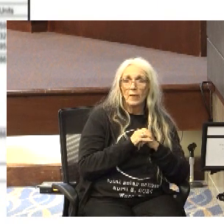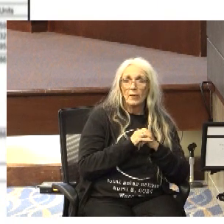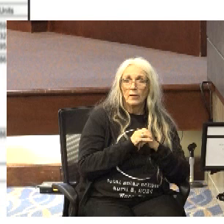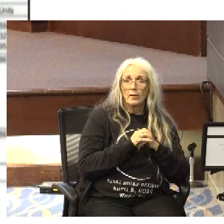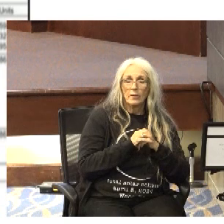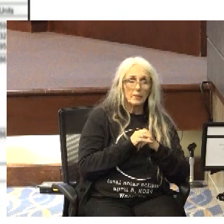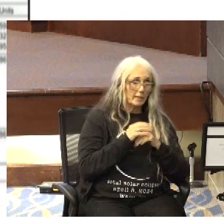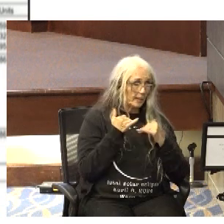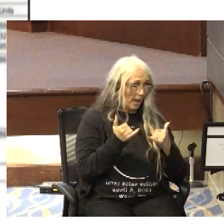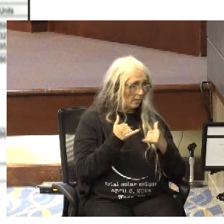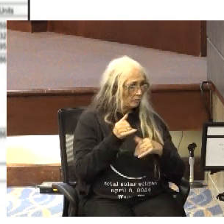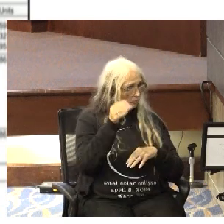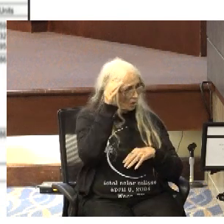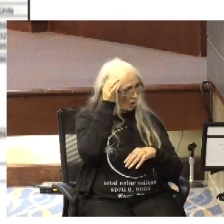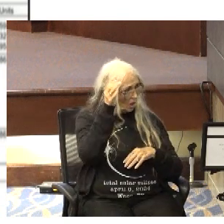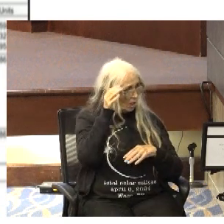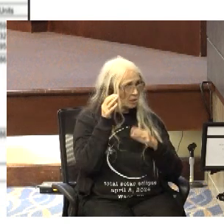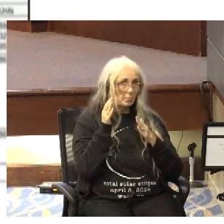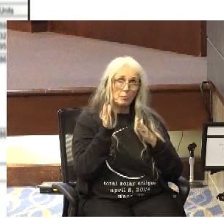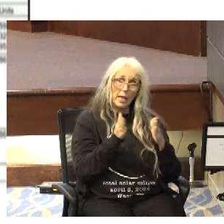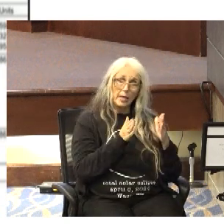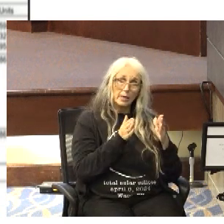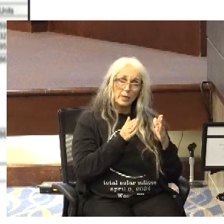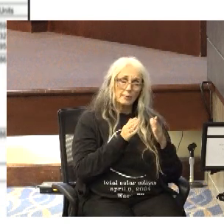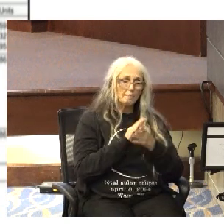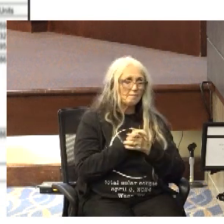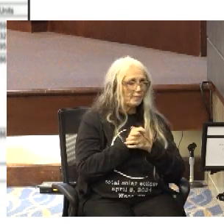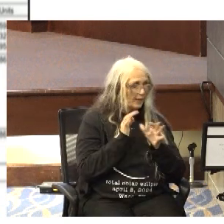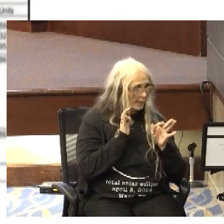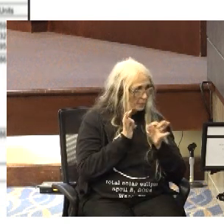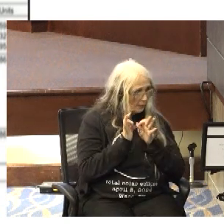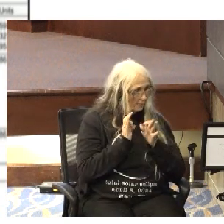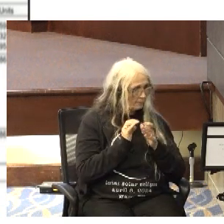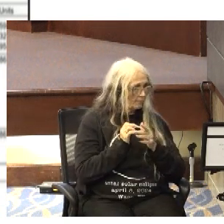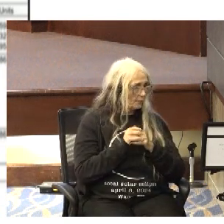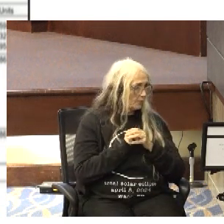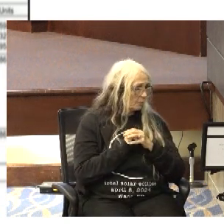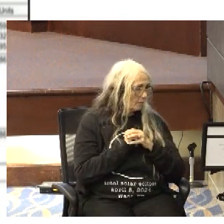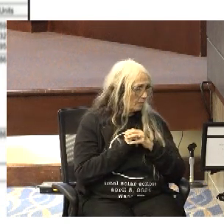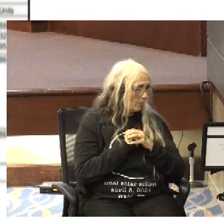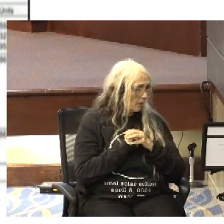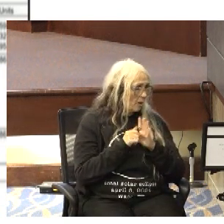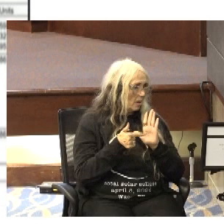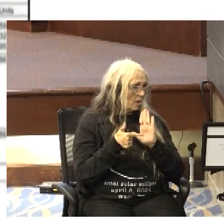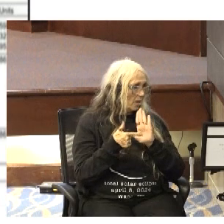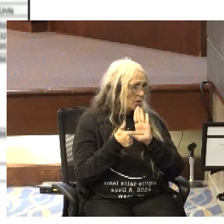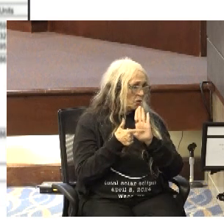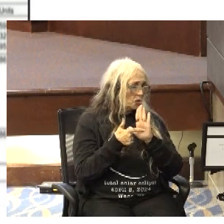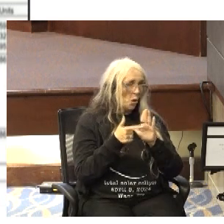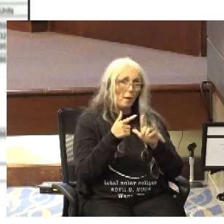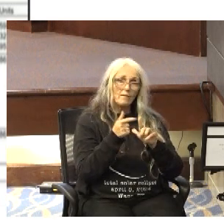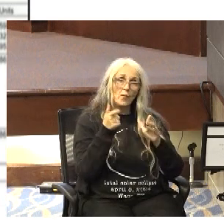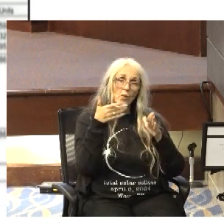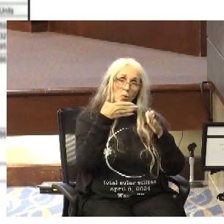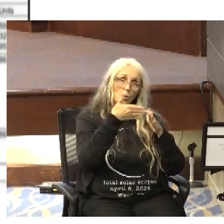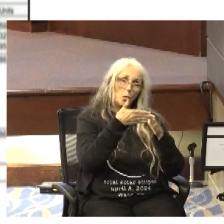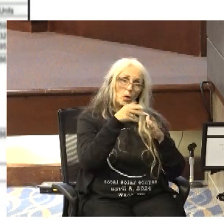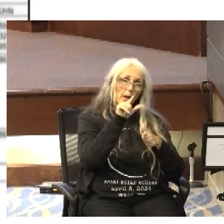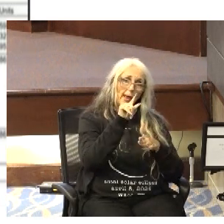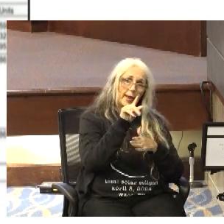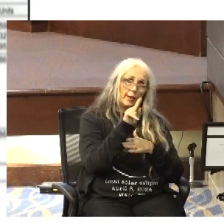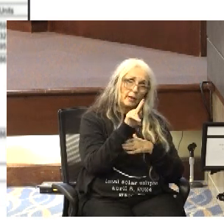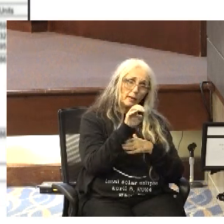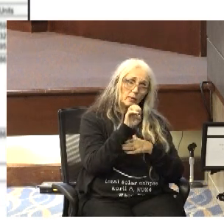This is a concept plan, very briefly, that shows that on the corner of Lakeshore